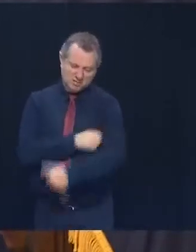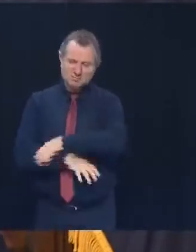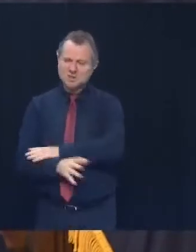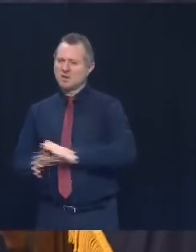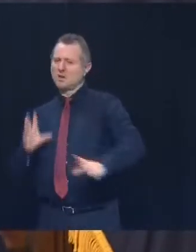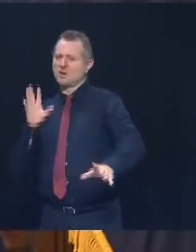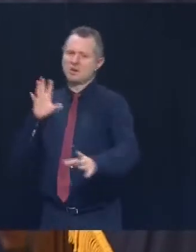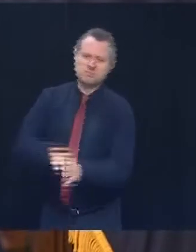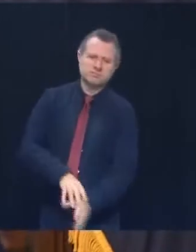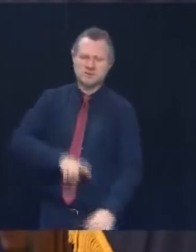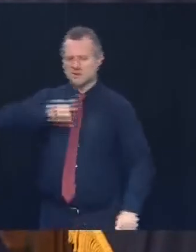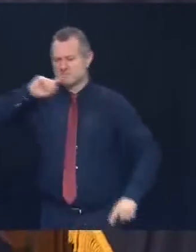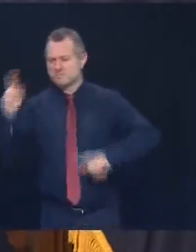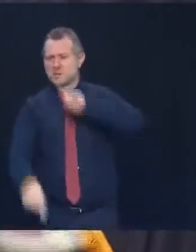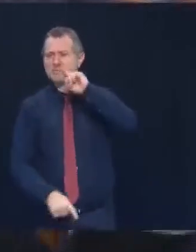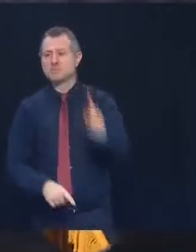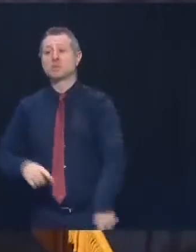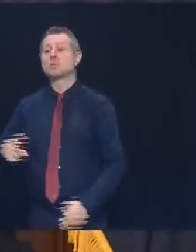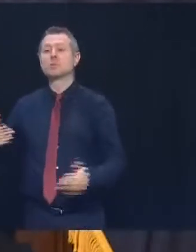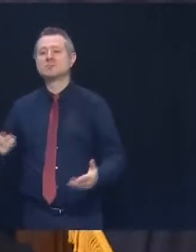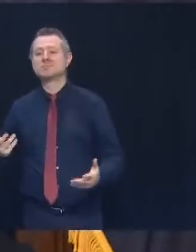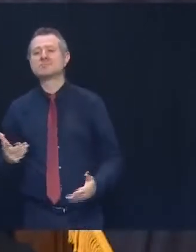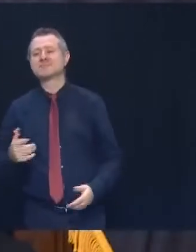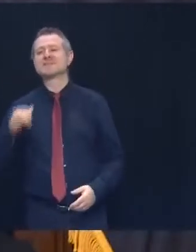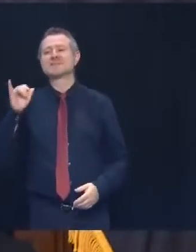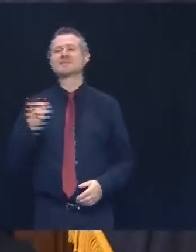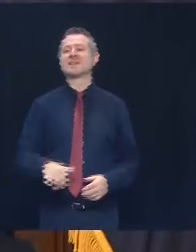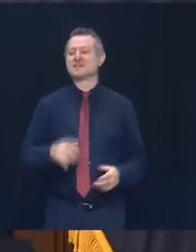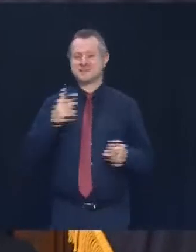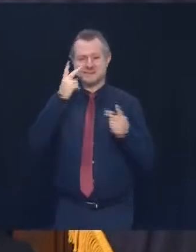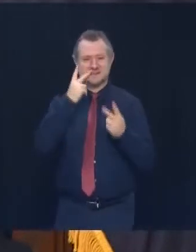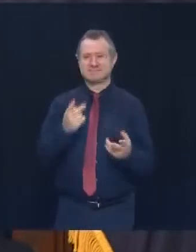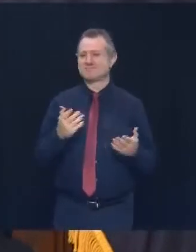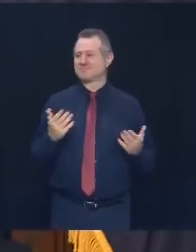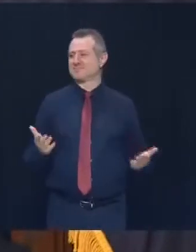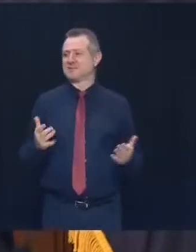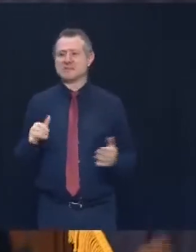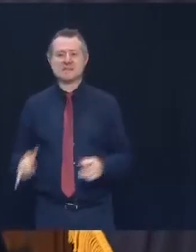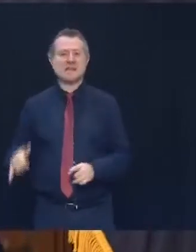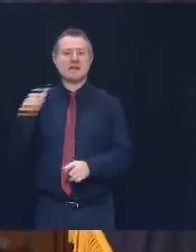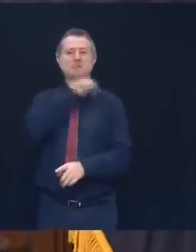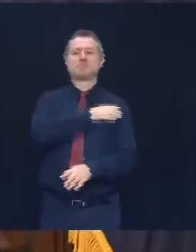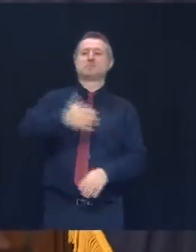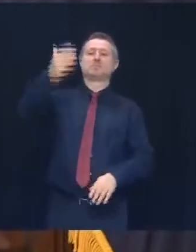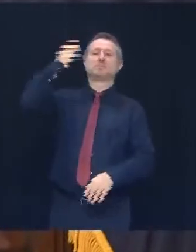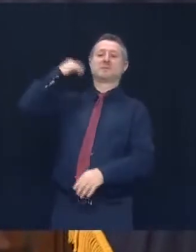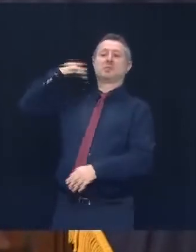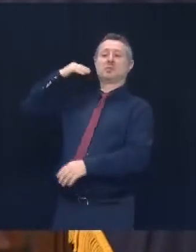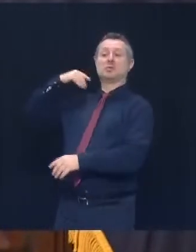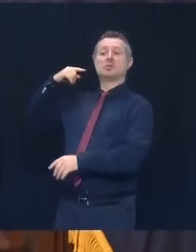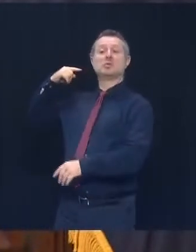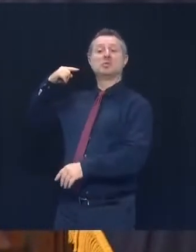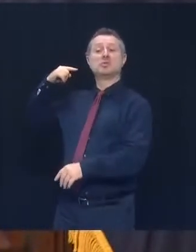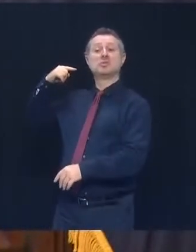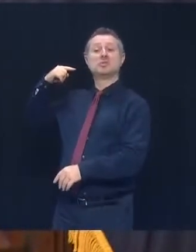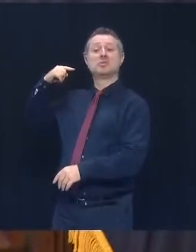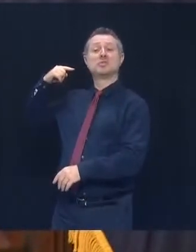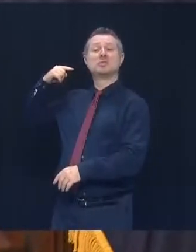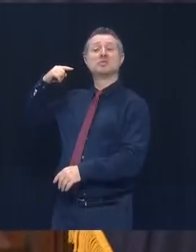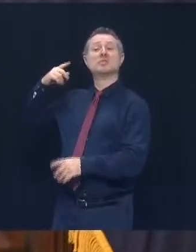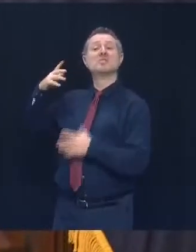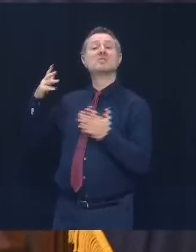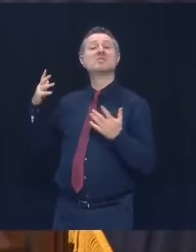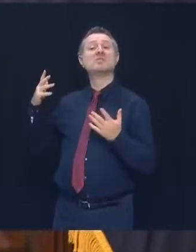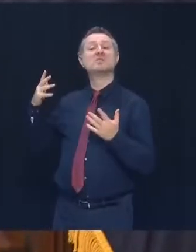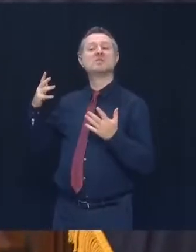response is what the response was in the first place. It's just a turning of the dial